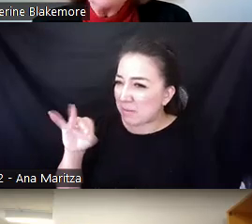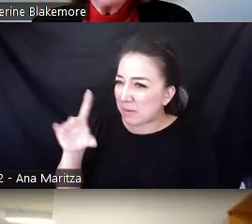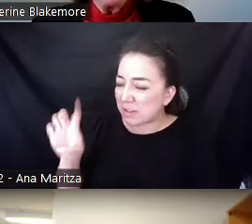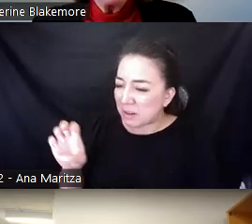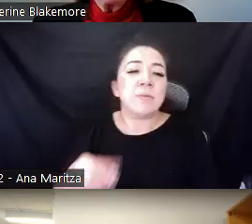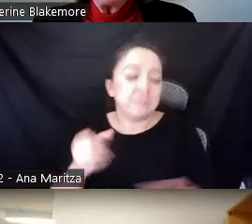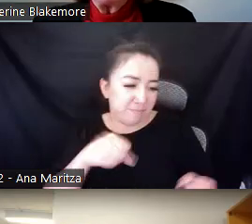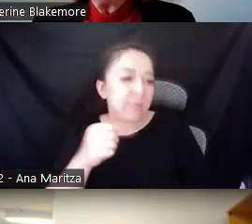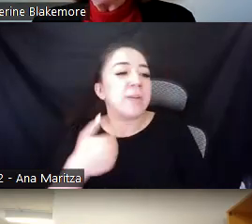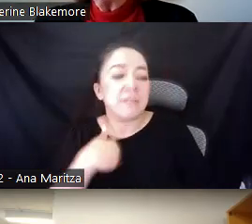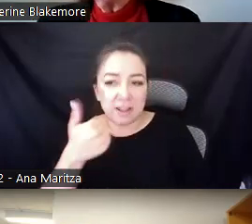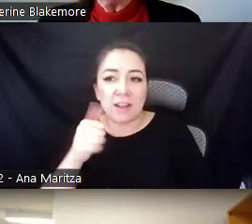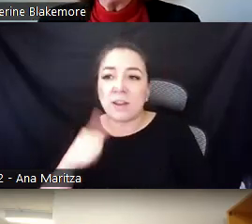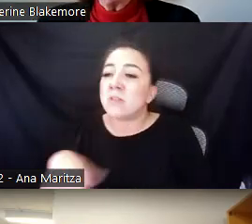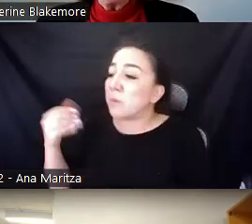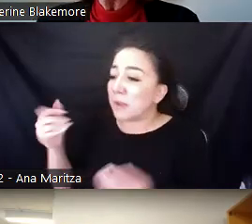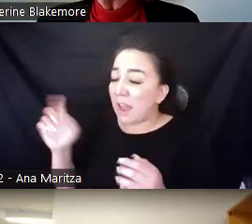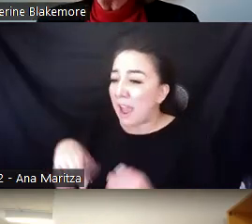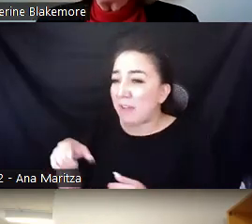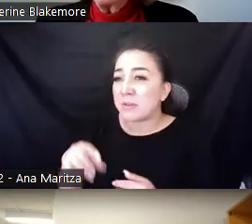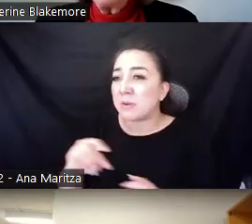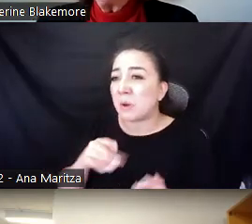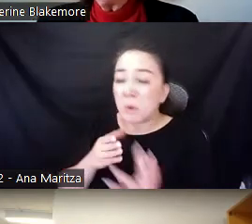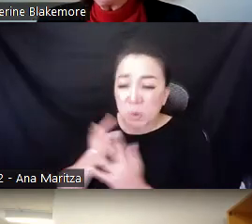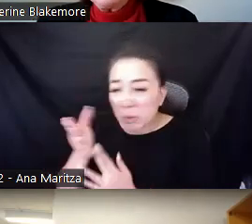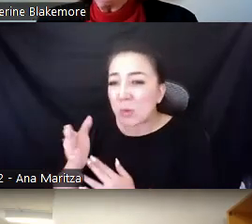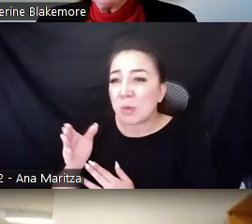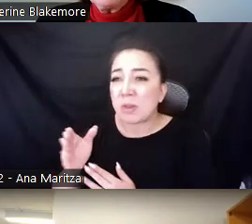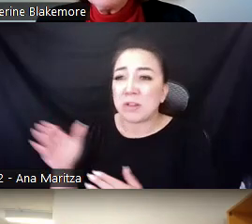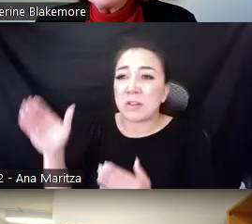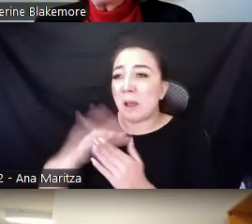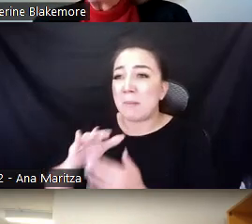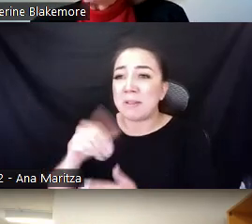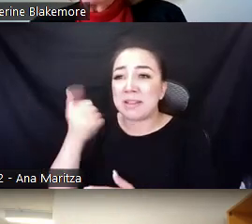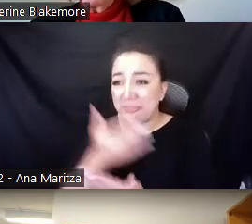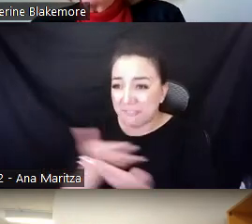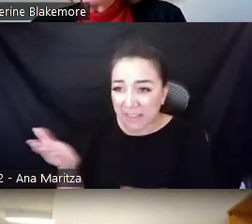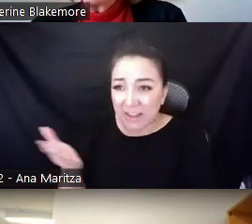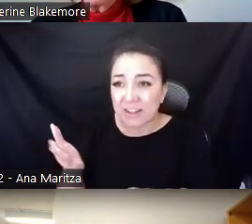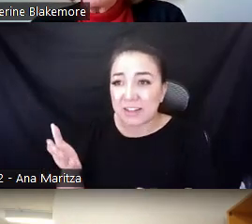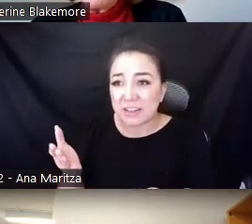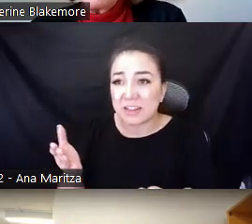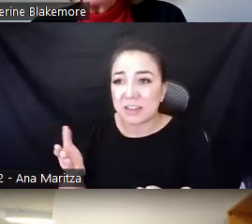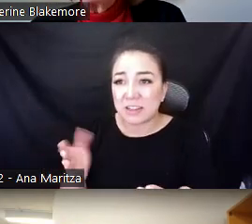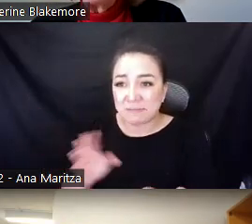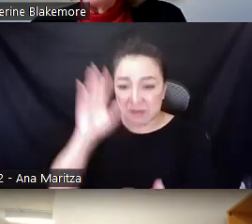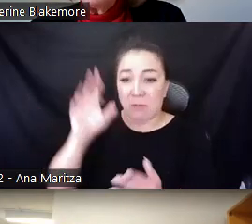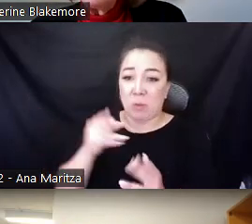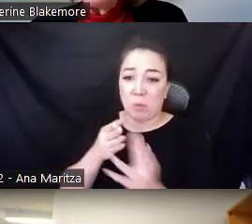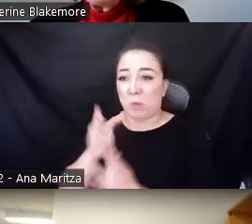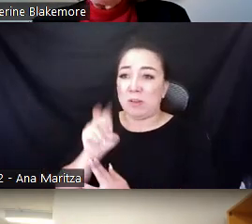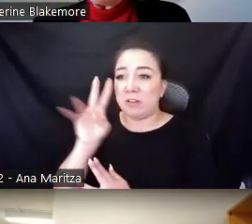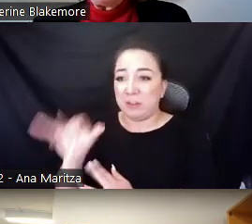can. So we're going to go through the top 10 things that came out through all the surveys that you